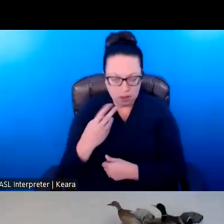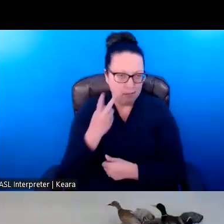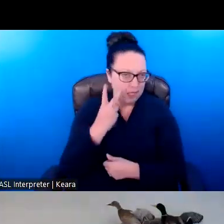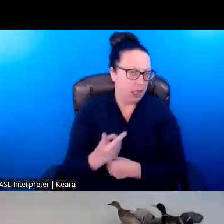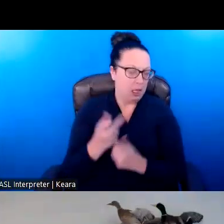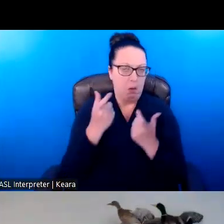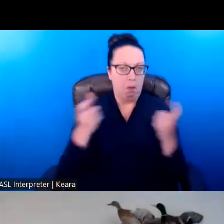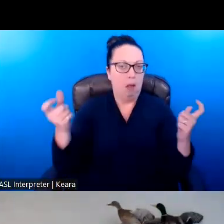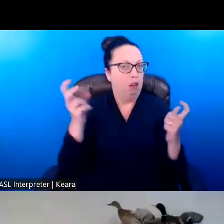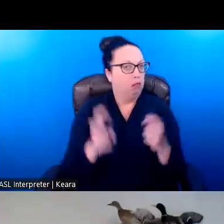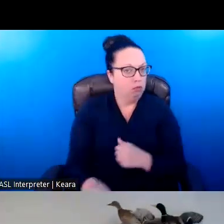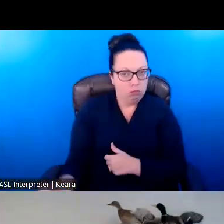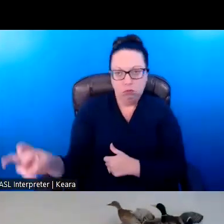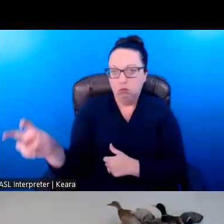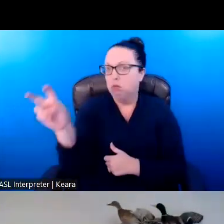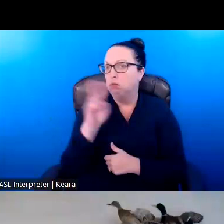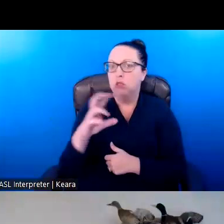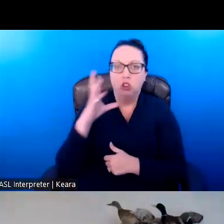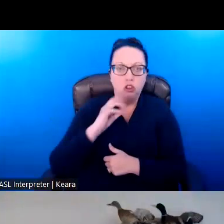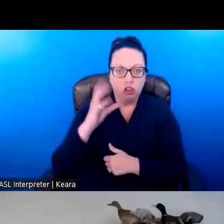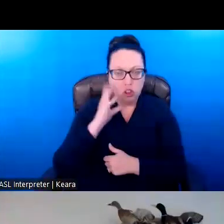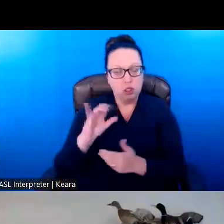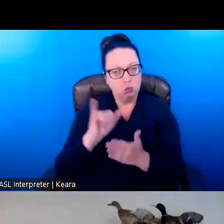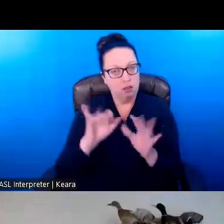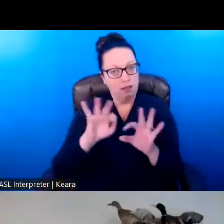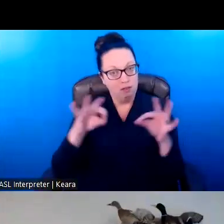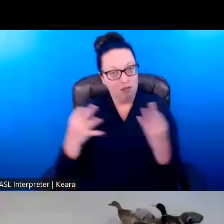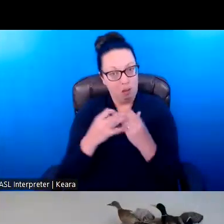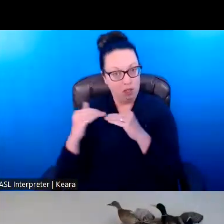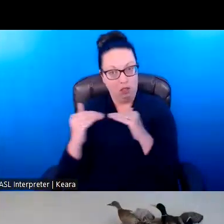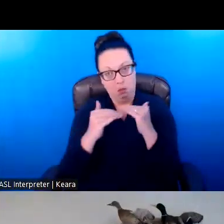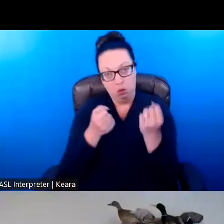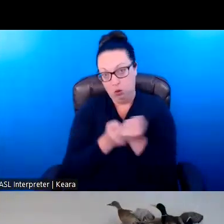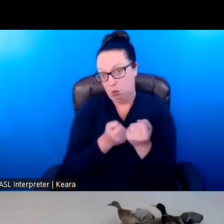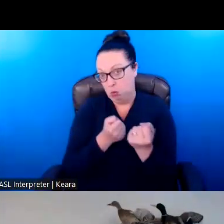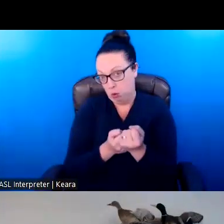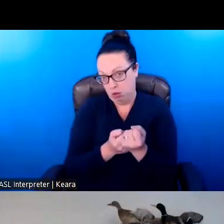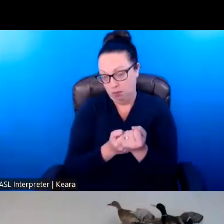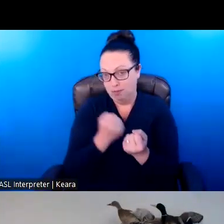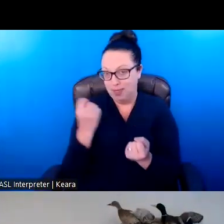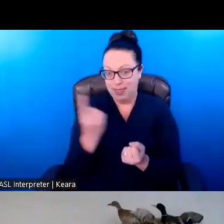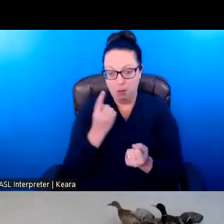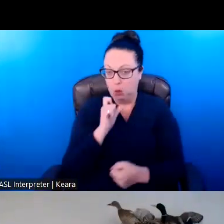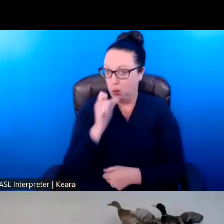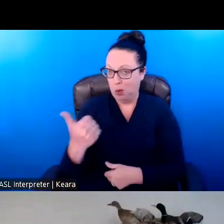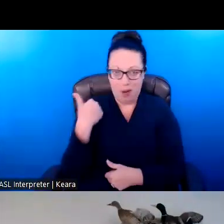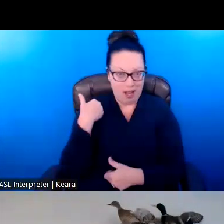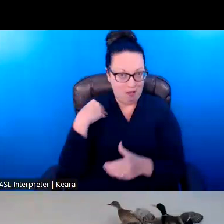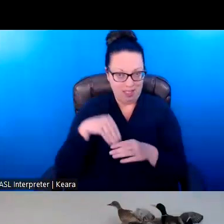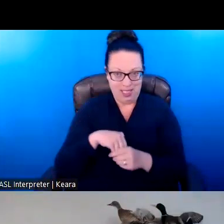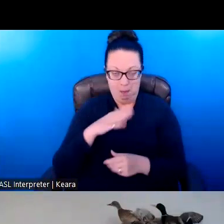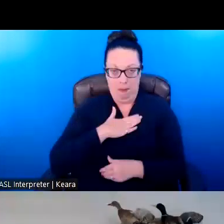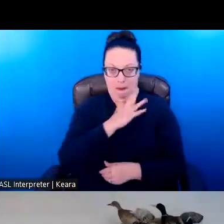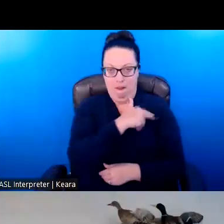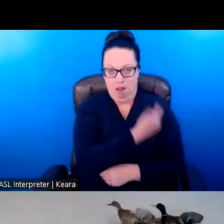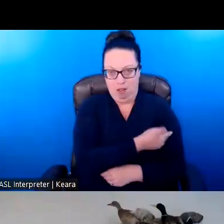journeys. But that family peer support is something that we don't yet have in my hospital. We have some in the